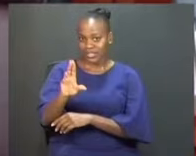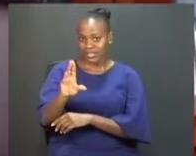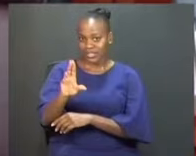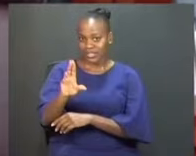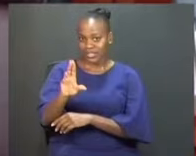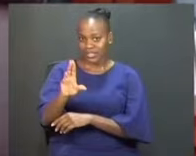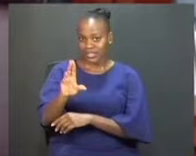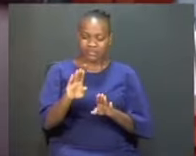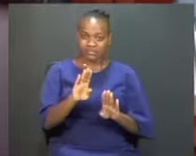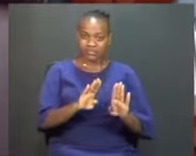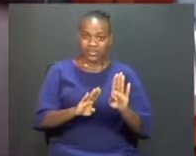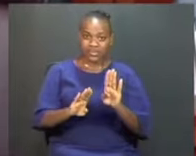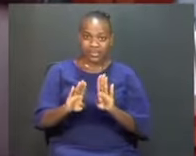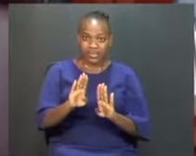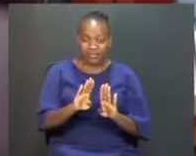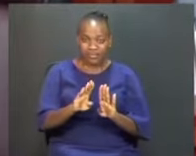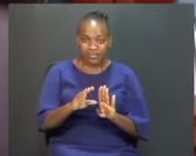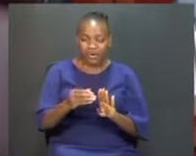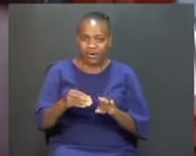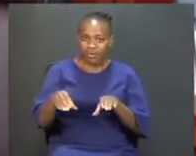omission which